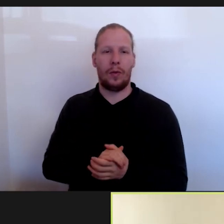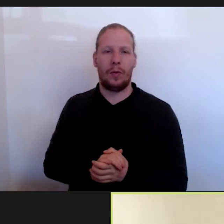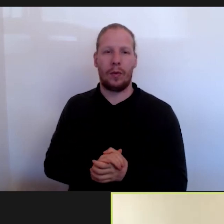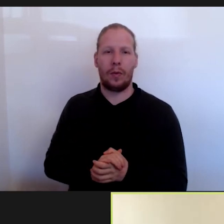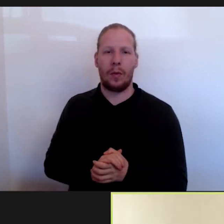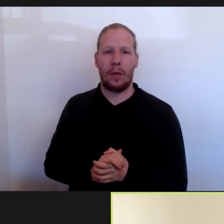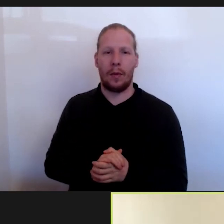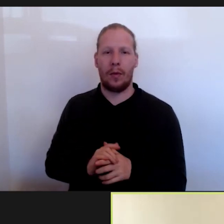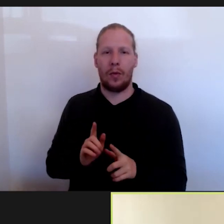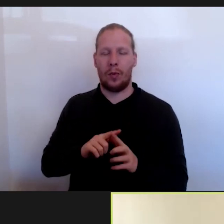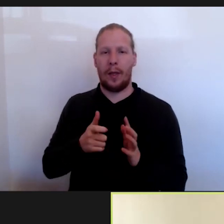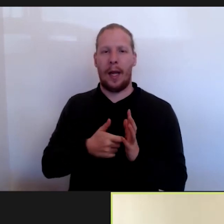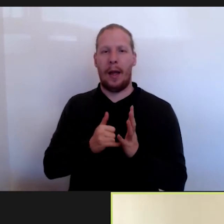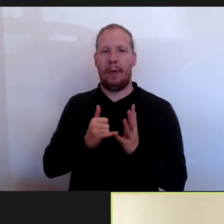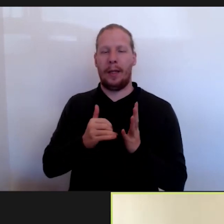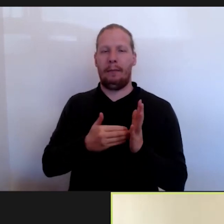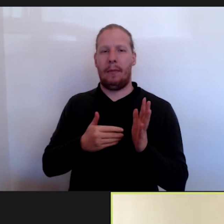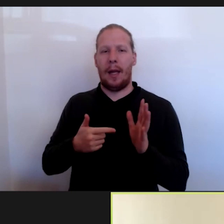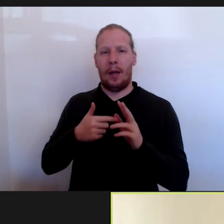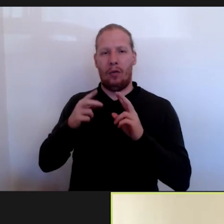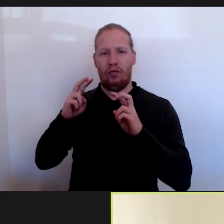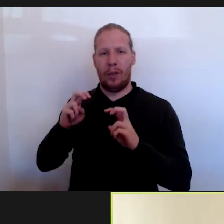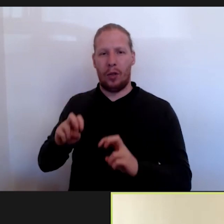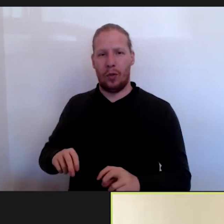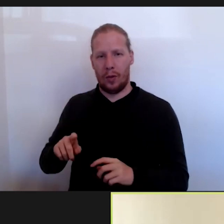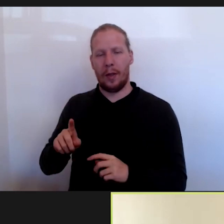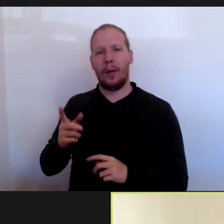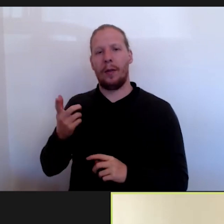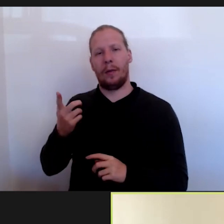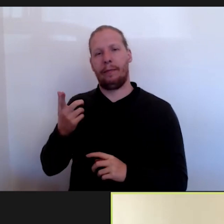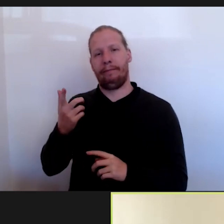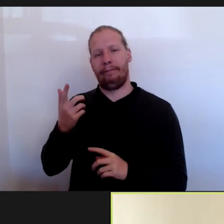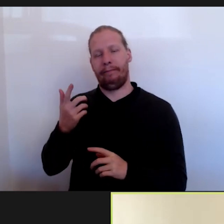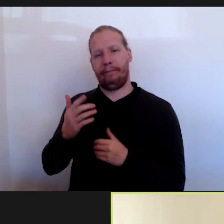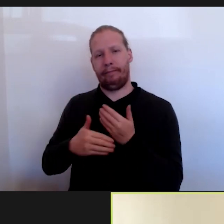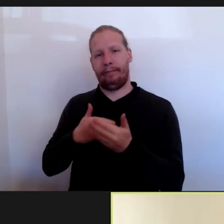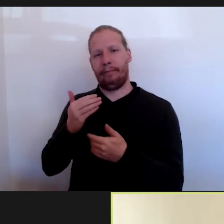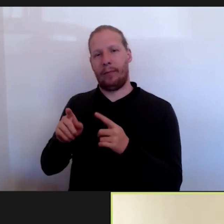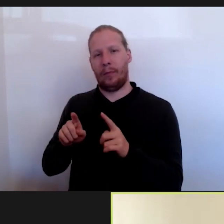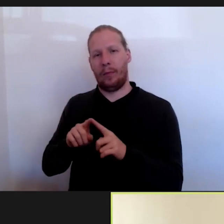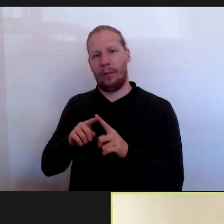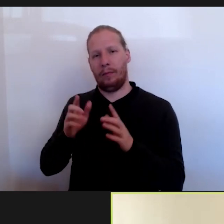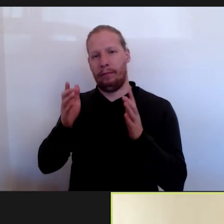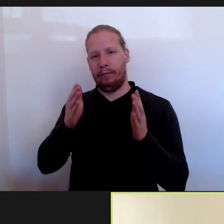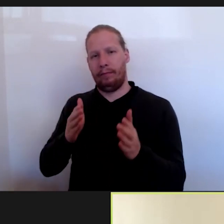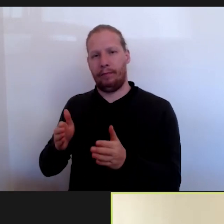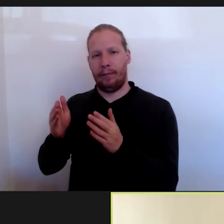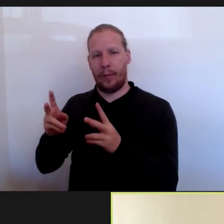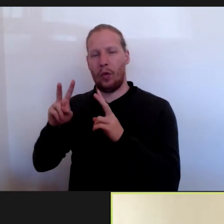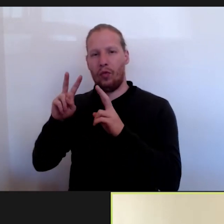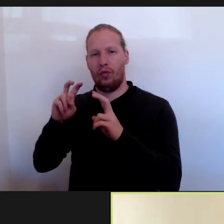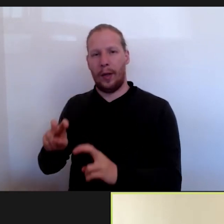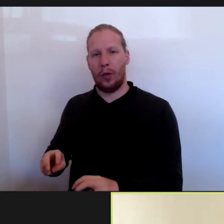seen many researches that have been conducted and put in archive, the research that doesn't make